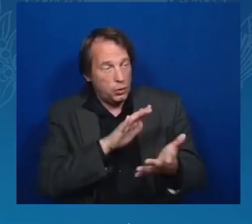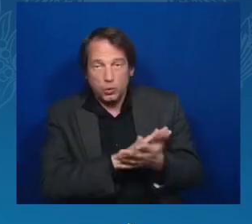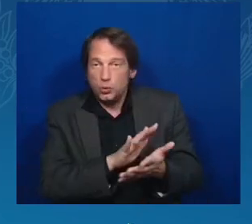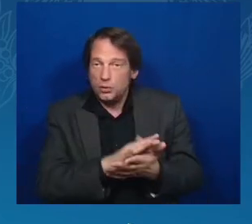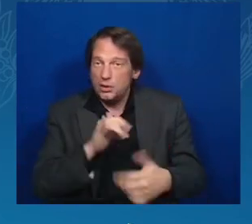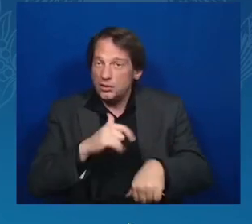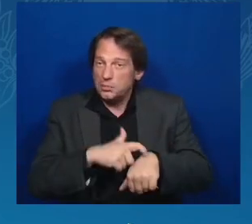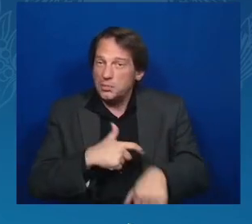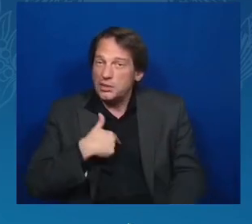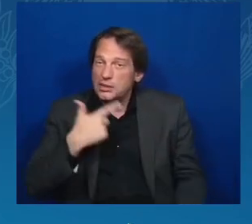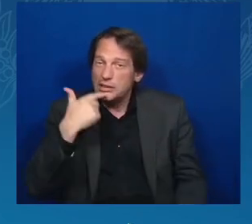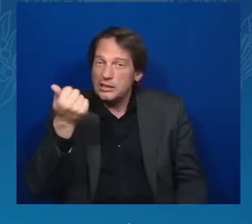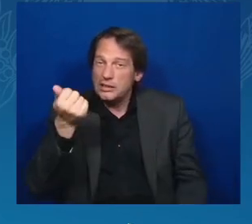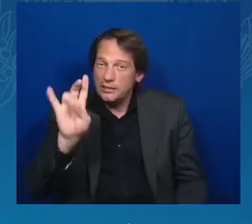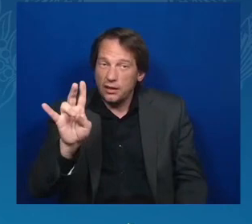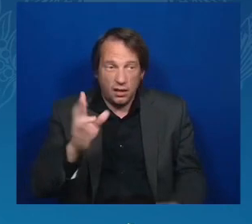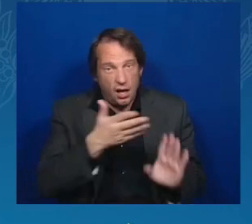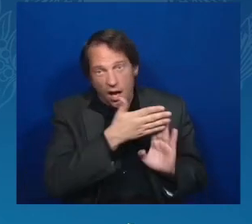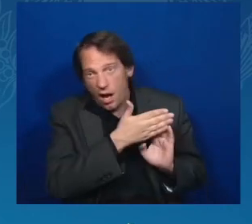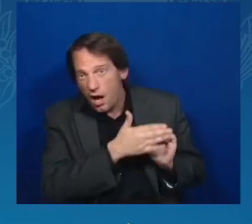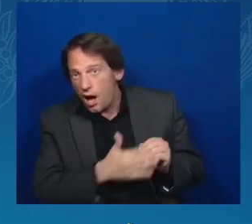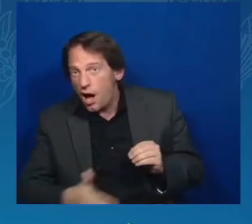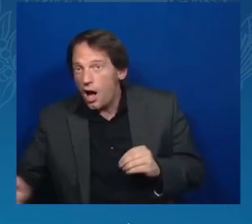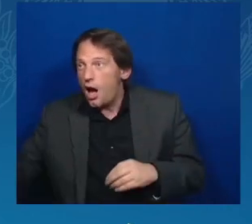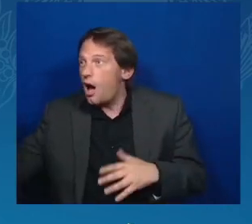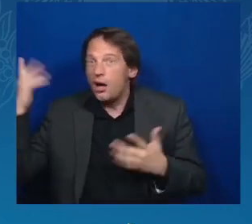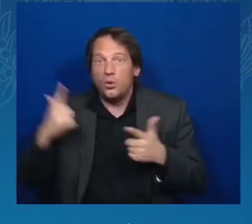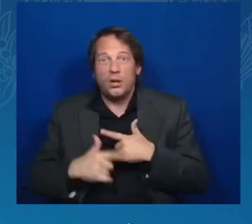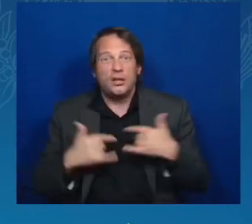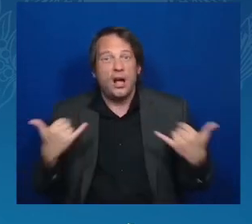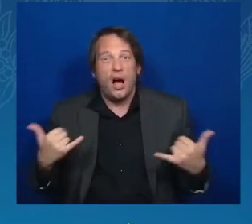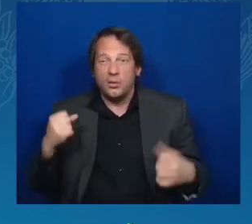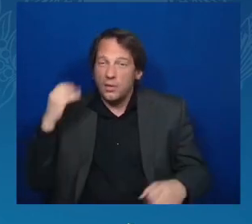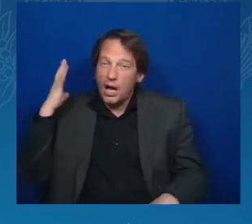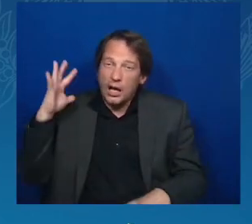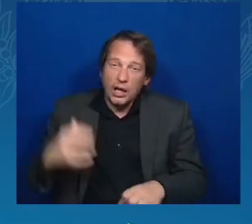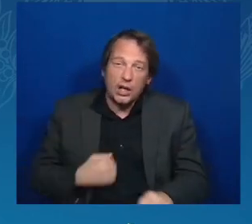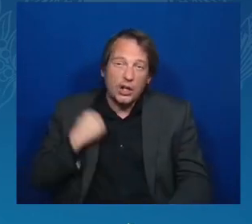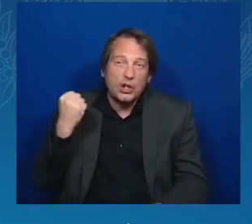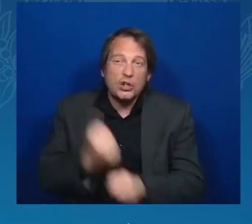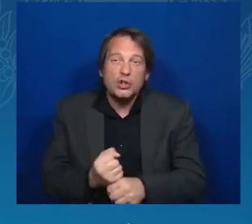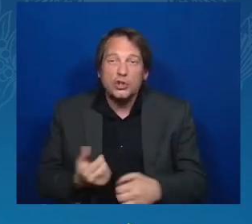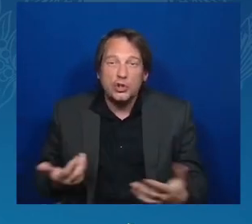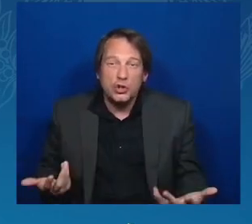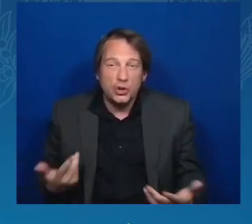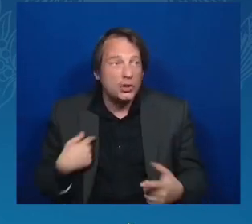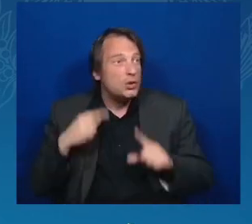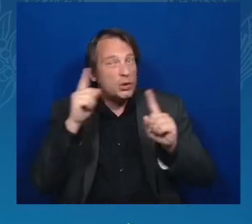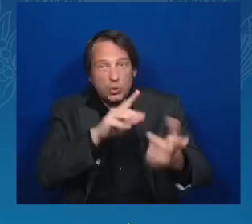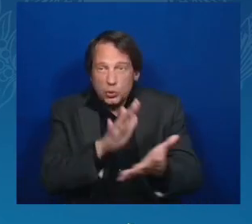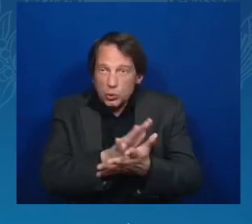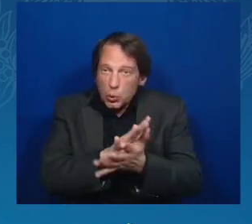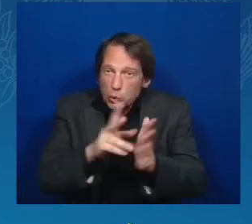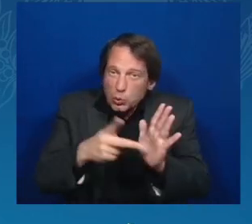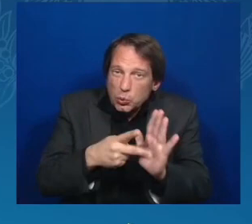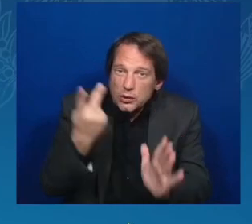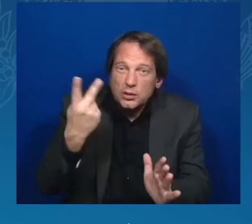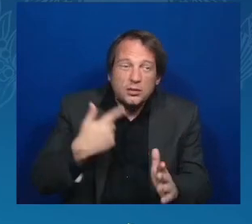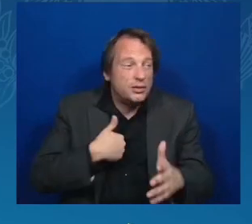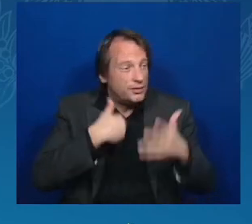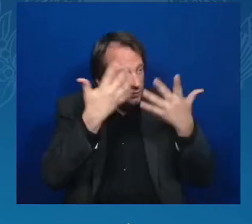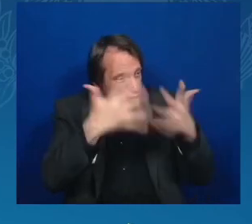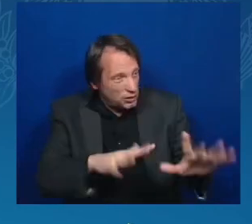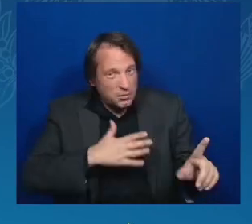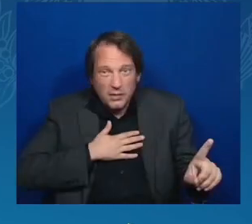many moons later, and then I also went to school twice. I finished my bachelor's. So I